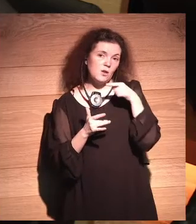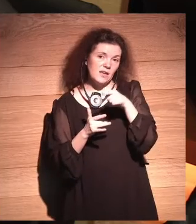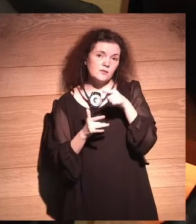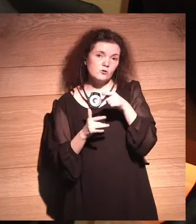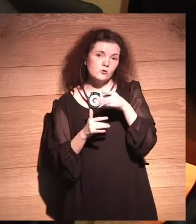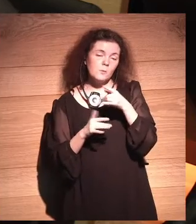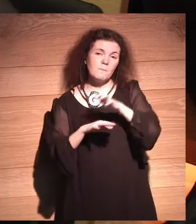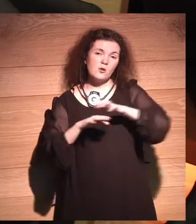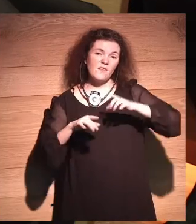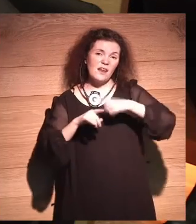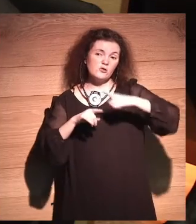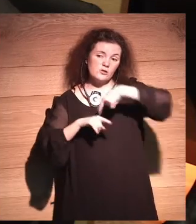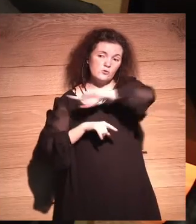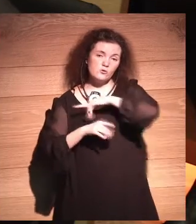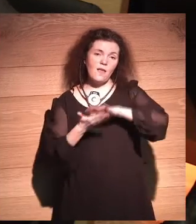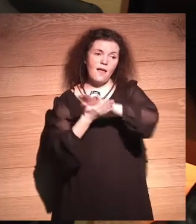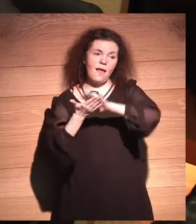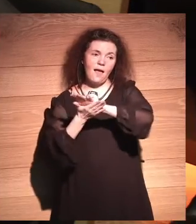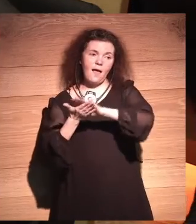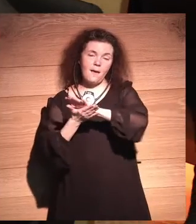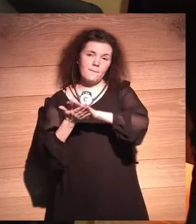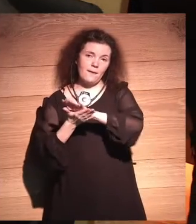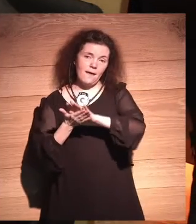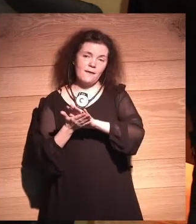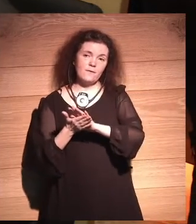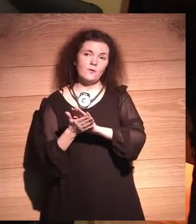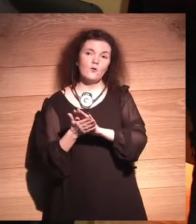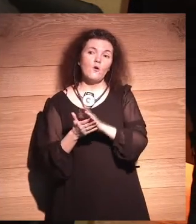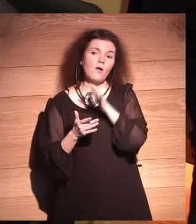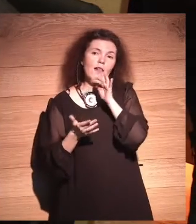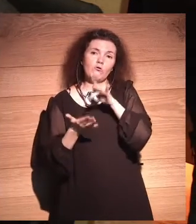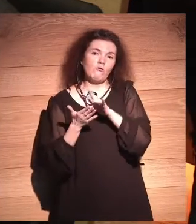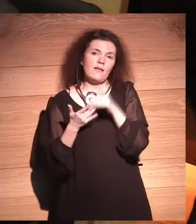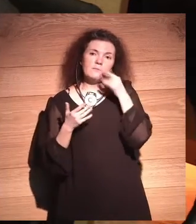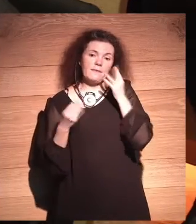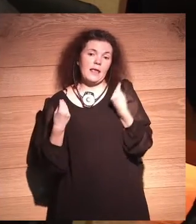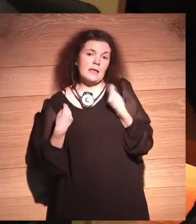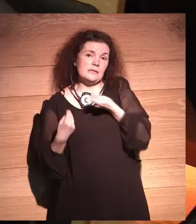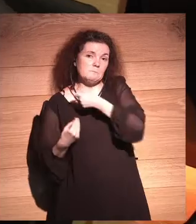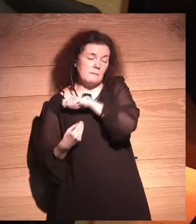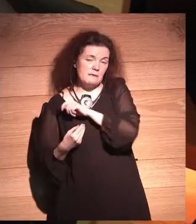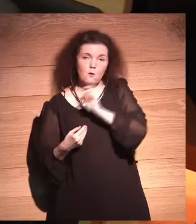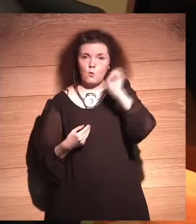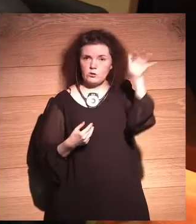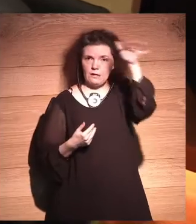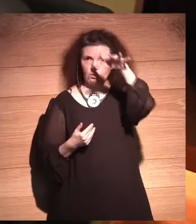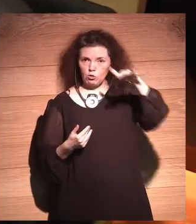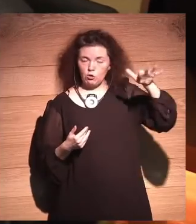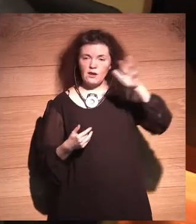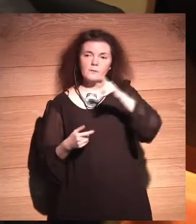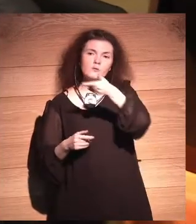our leaders, because I think that's inherent to everything that we've been talking about, that it has to do with